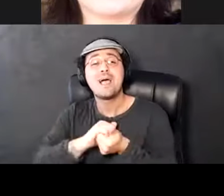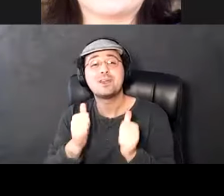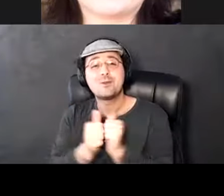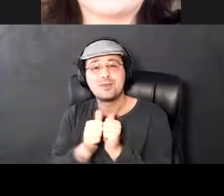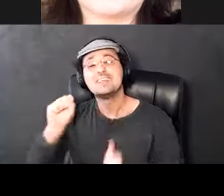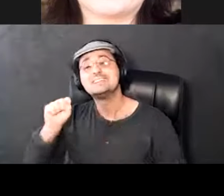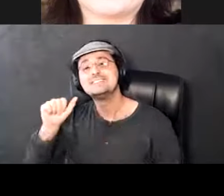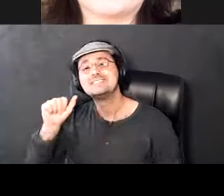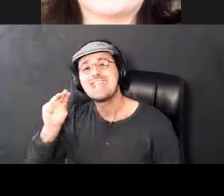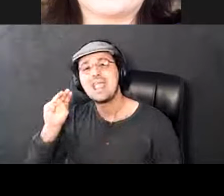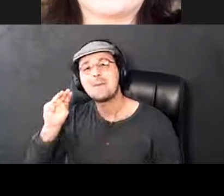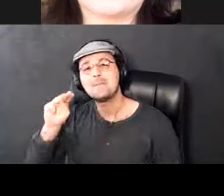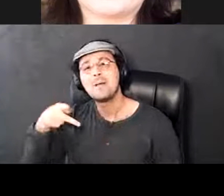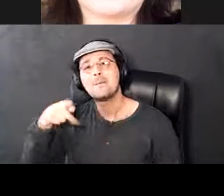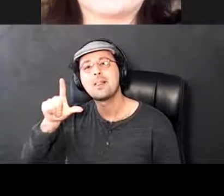lab at the